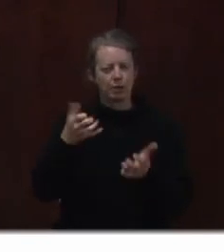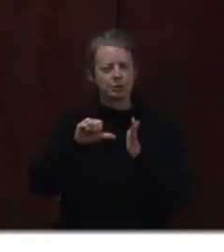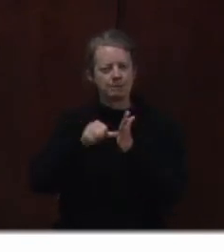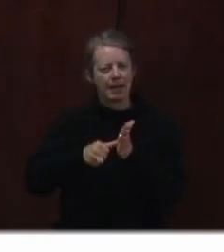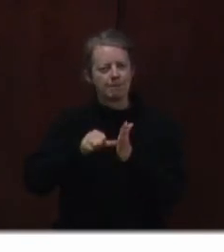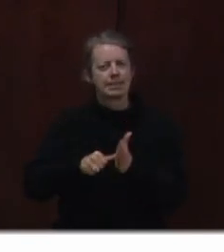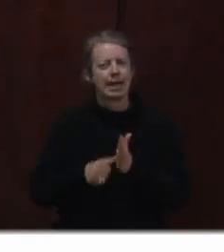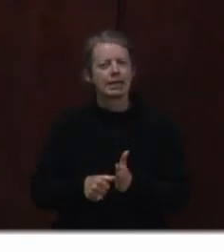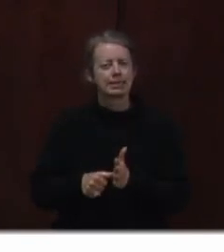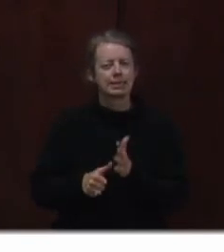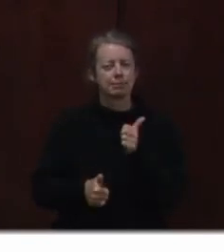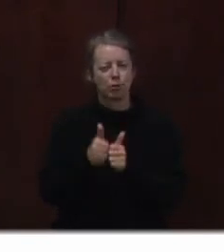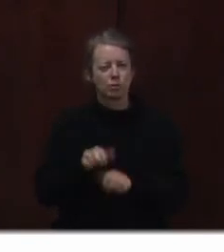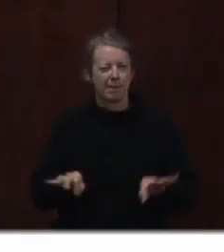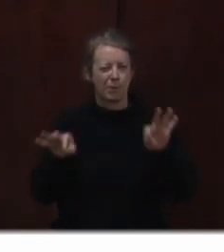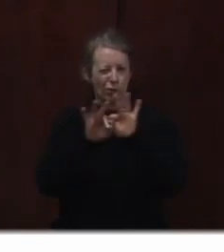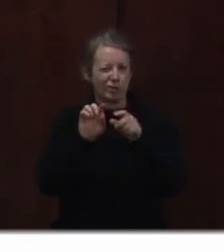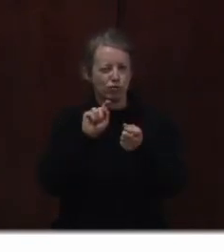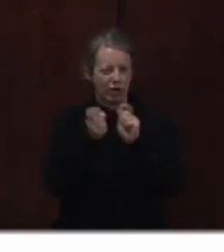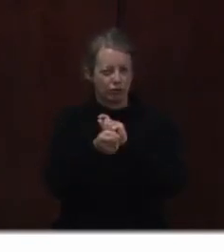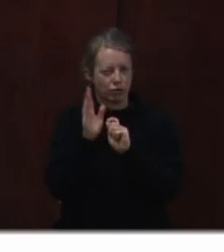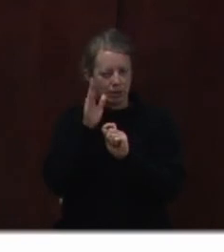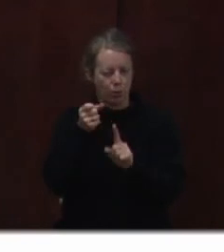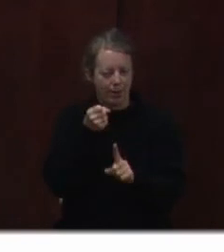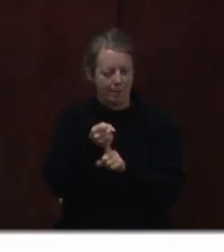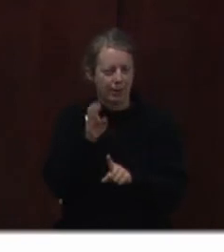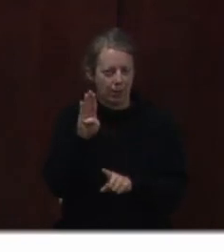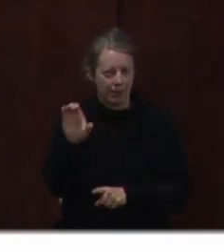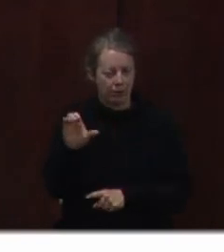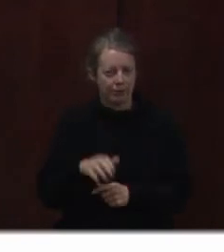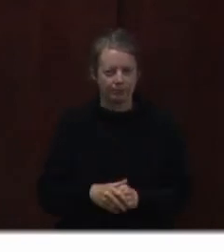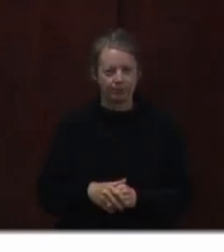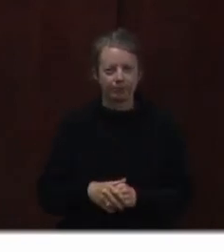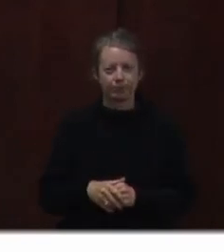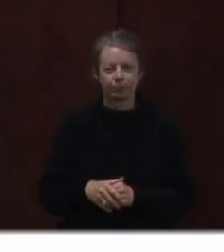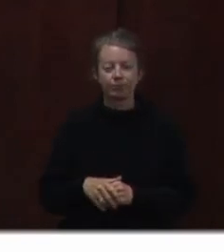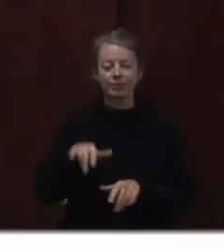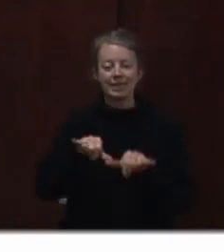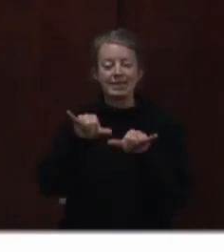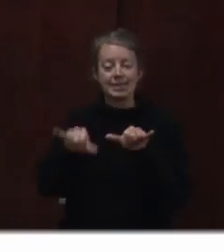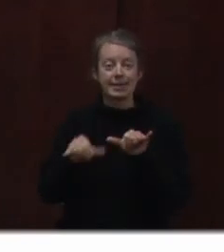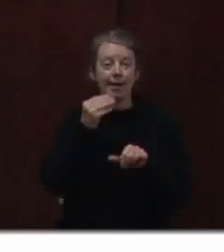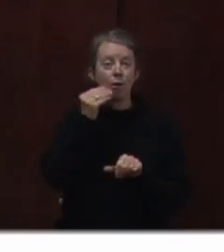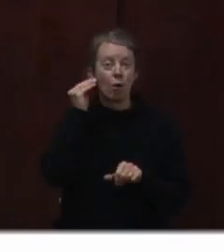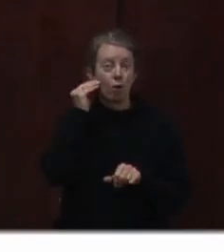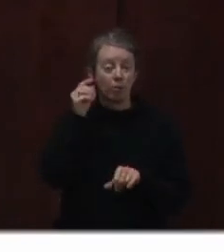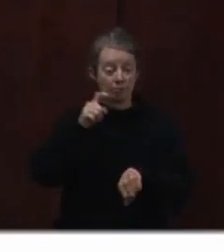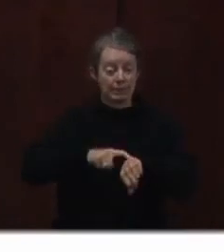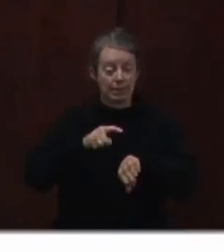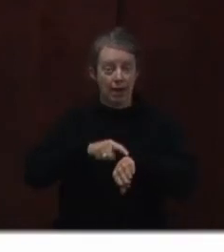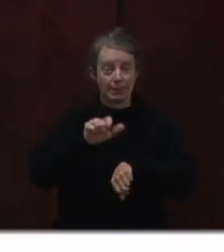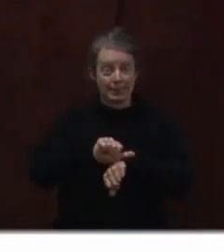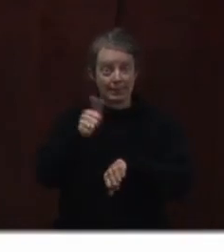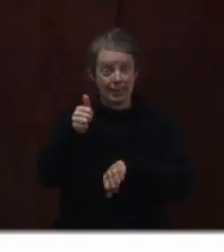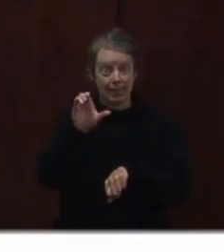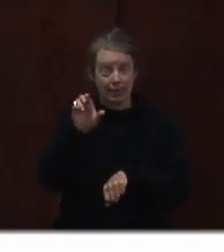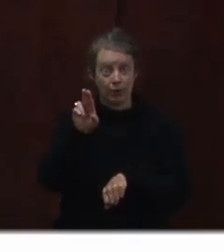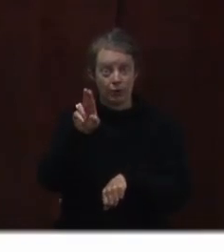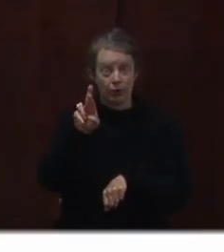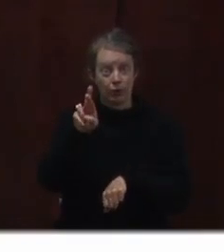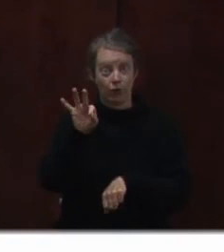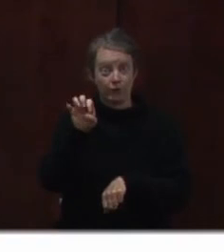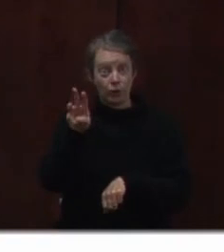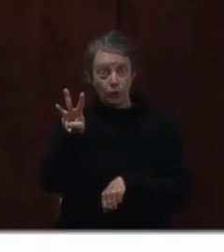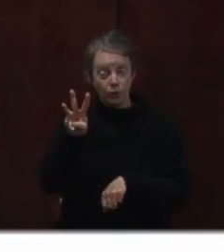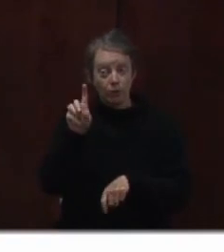the more immediate changes for us. It did remove the safer at home curfew, which was the 10 p.m. curfew for everyone